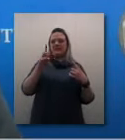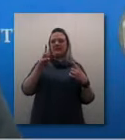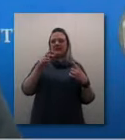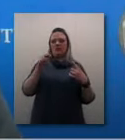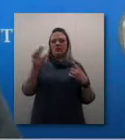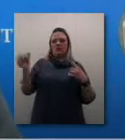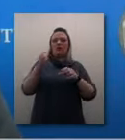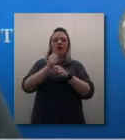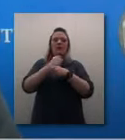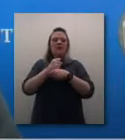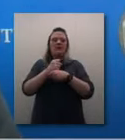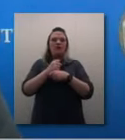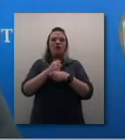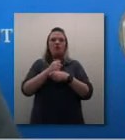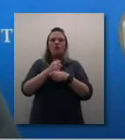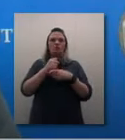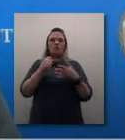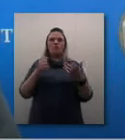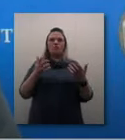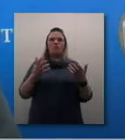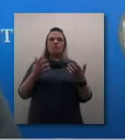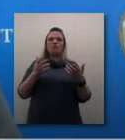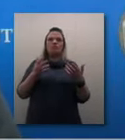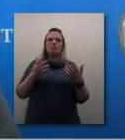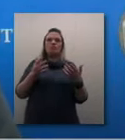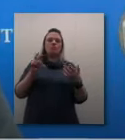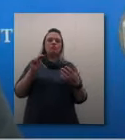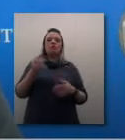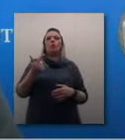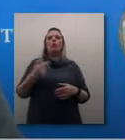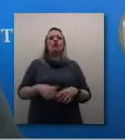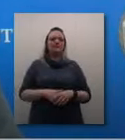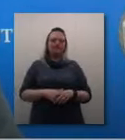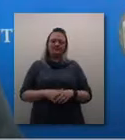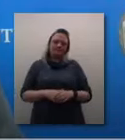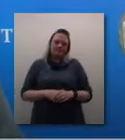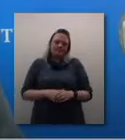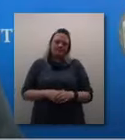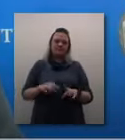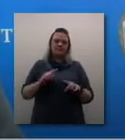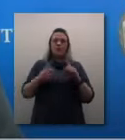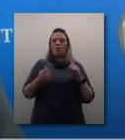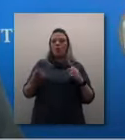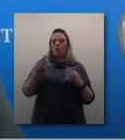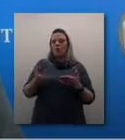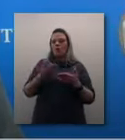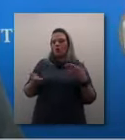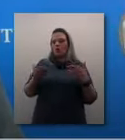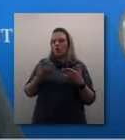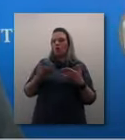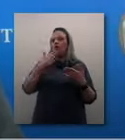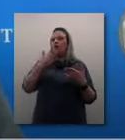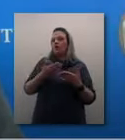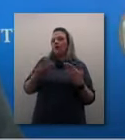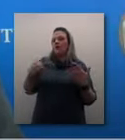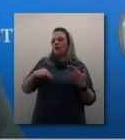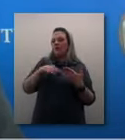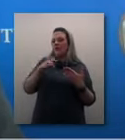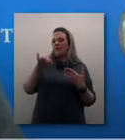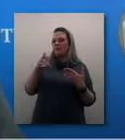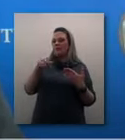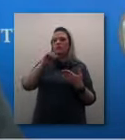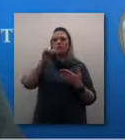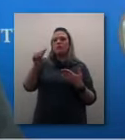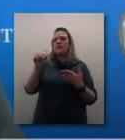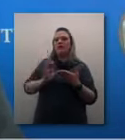other manufacturers all turned out to be no good. But one of the good things that we did compared to other areas is we did not give them money